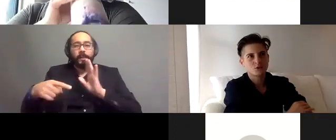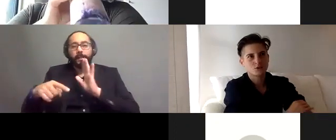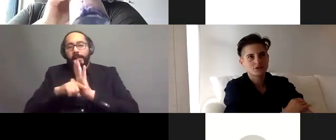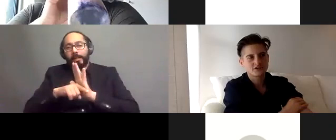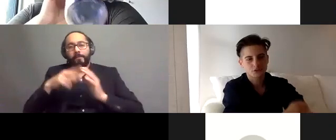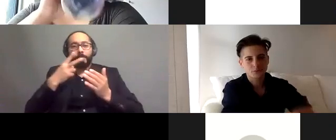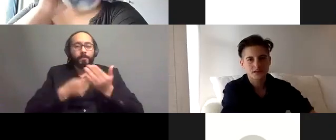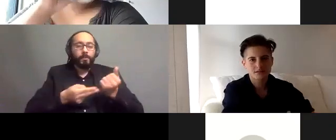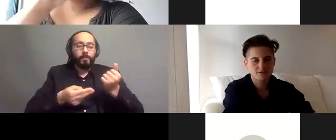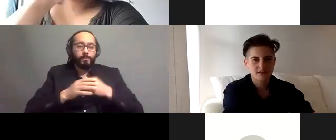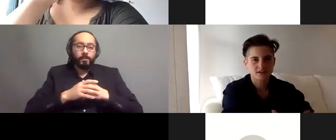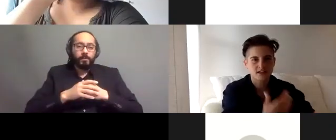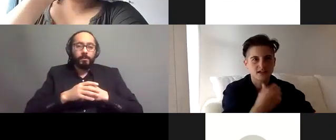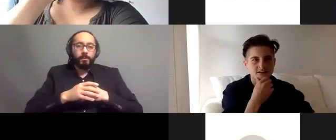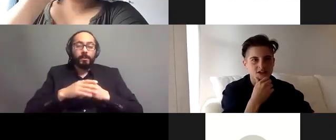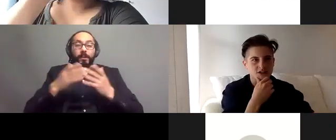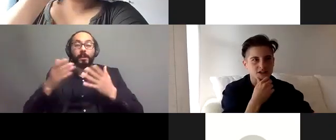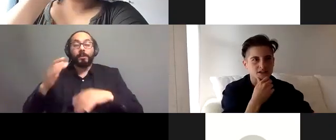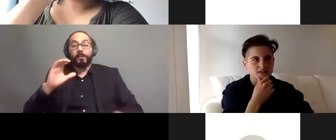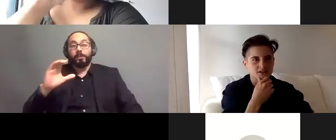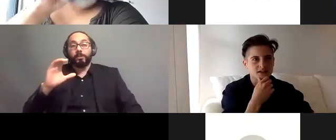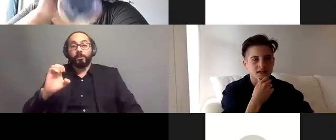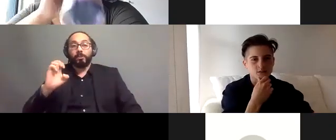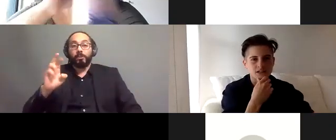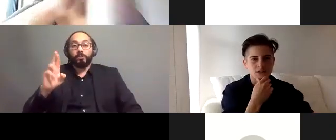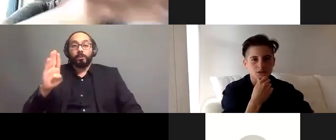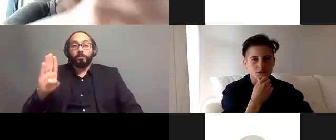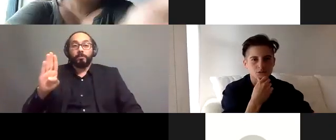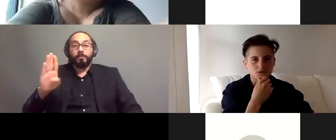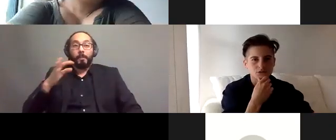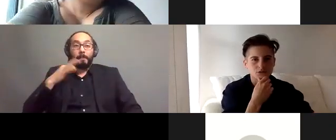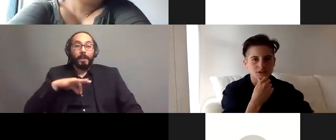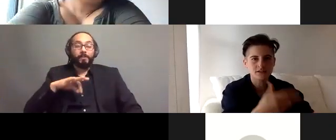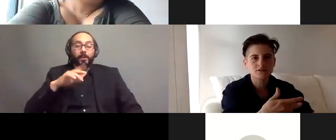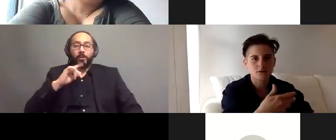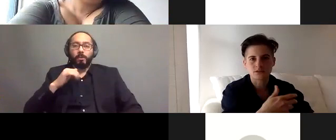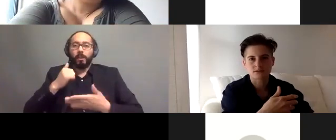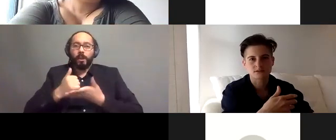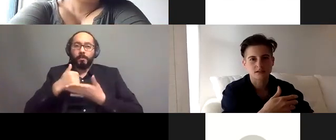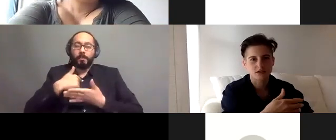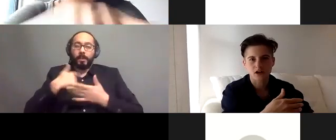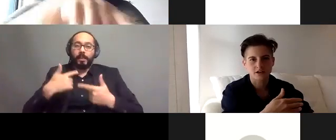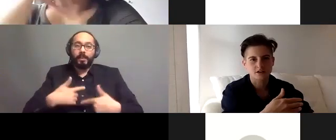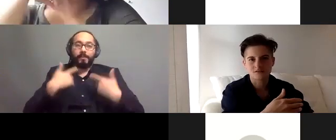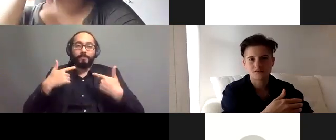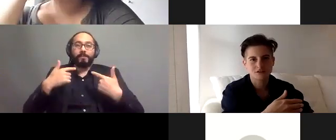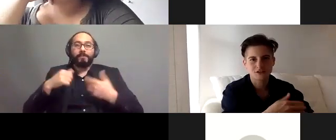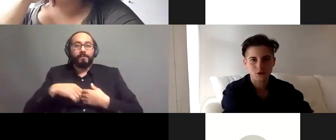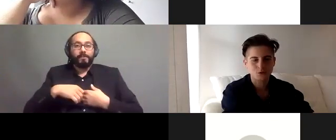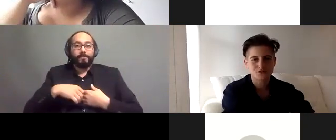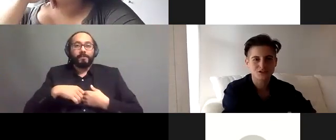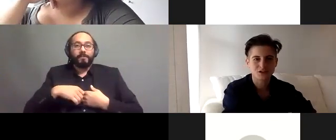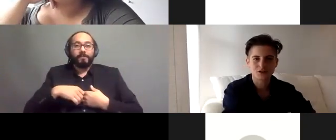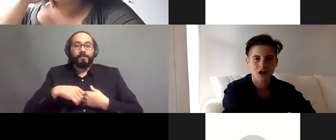This whole SERB benefit thing has actually allowed me to live. I was living on, you